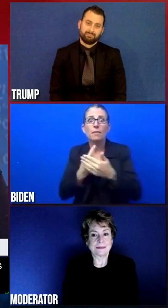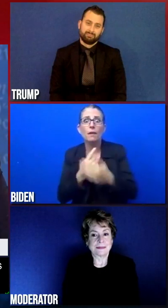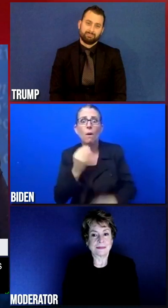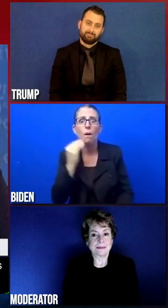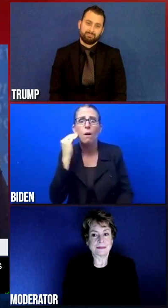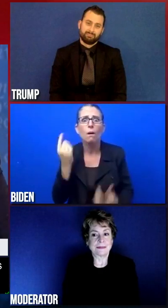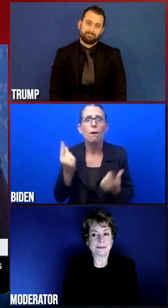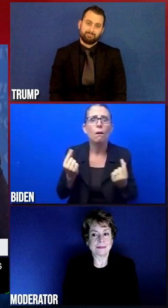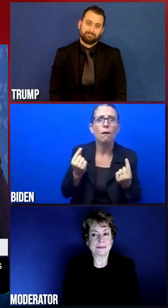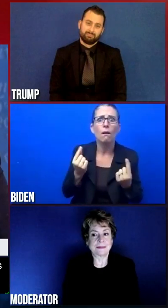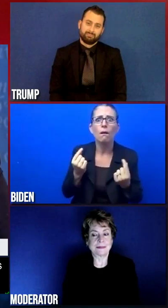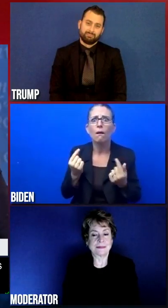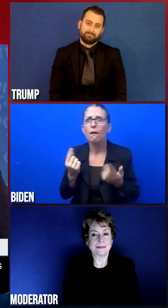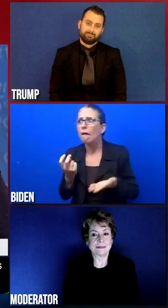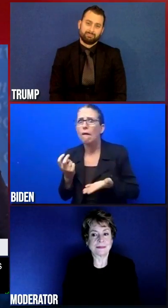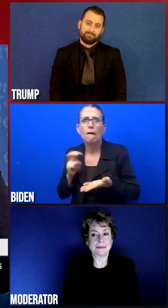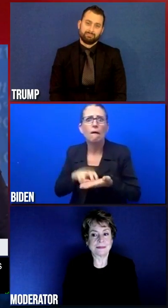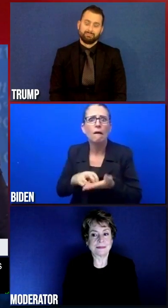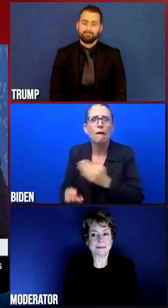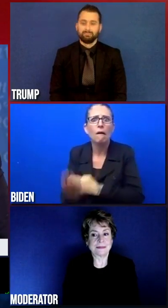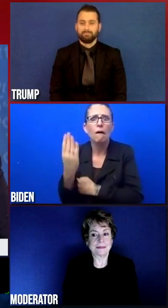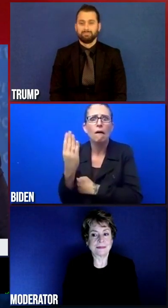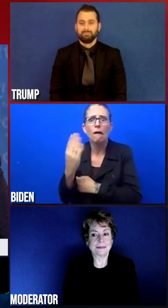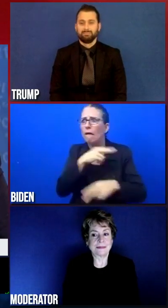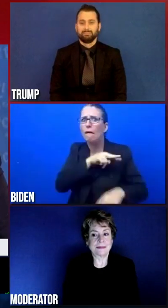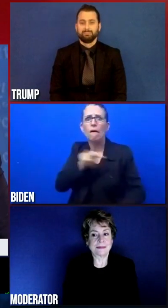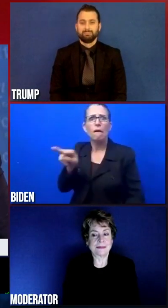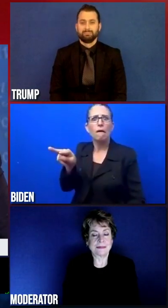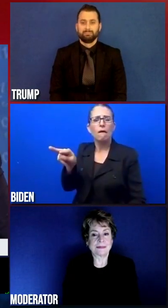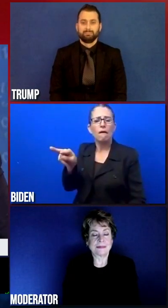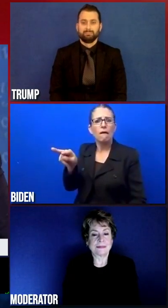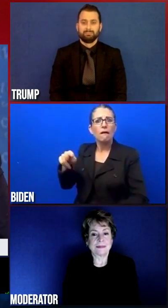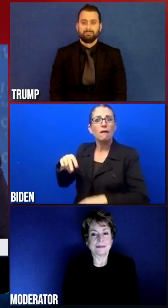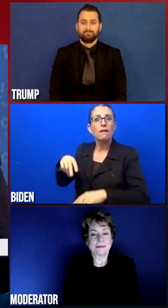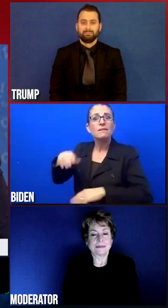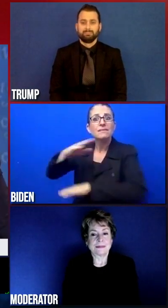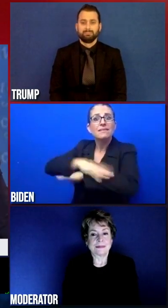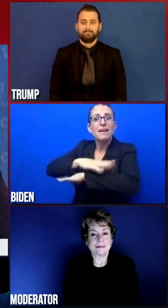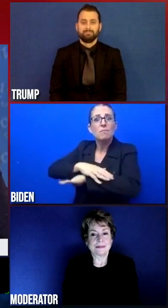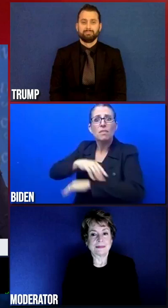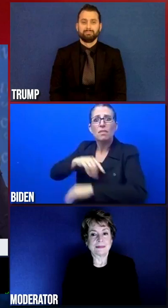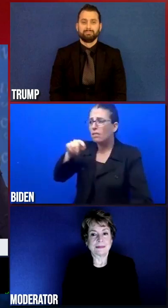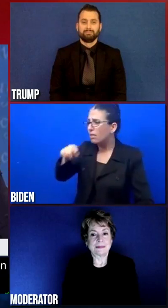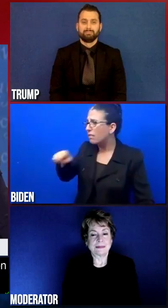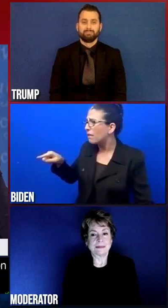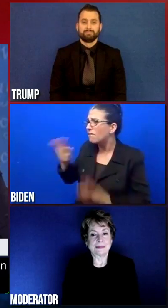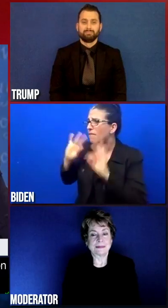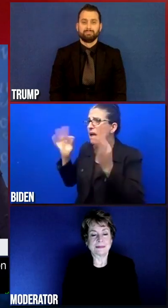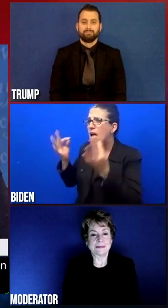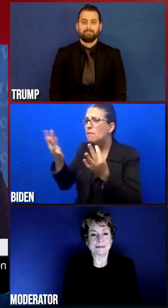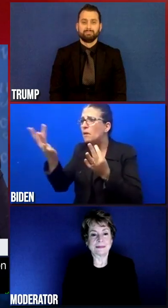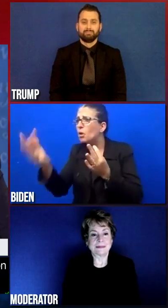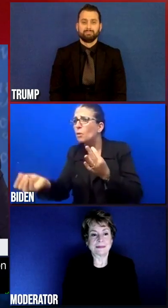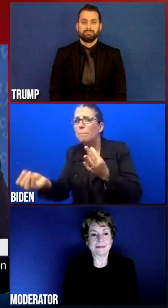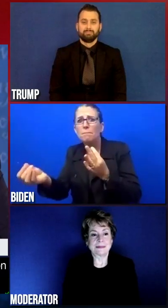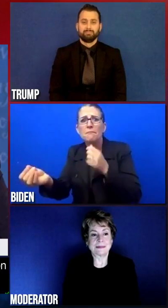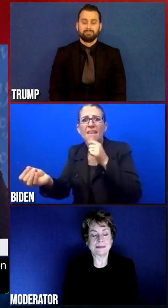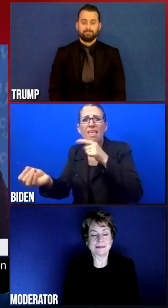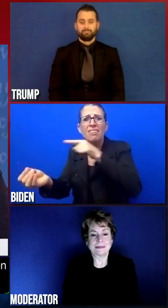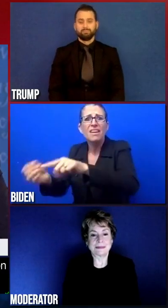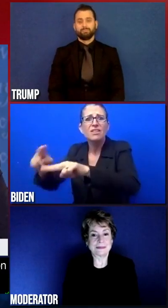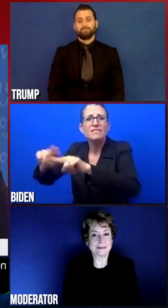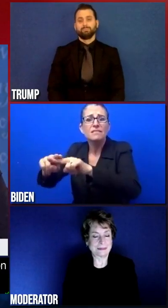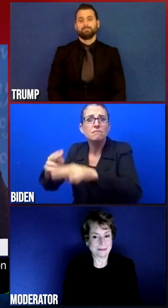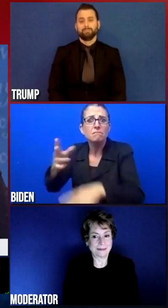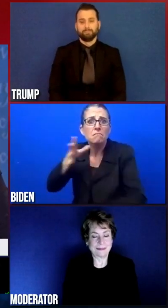someone died of COVID? How many of you were in a situation where you lost your mom or dad and you couldn't even speak to them? You had a nurse holding a phone